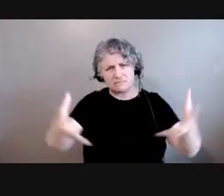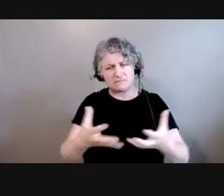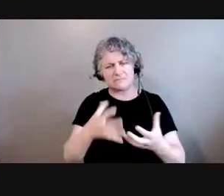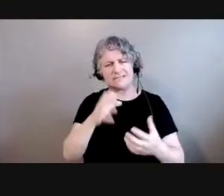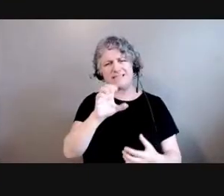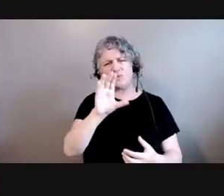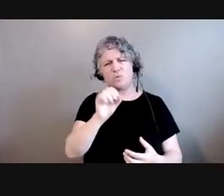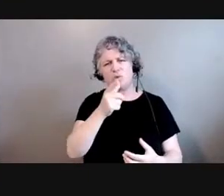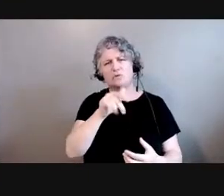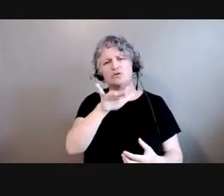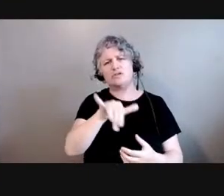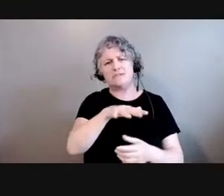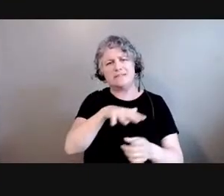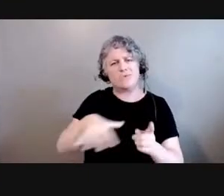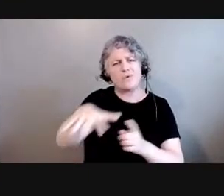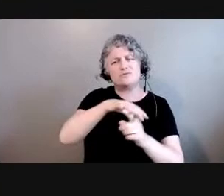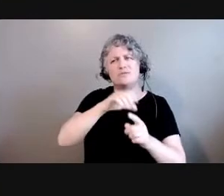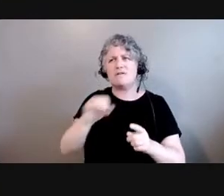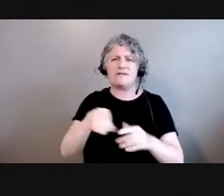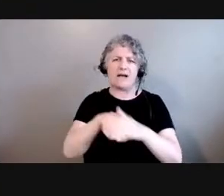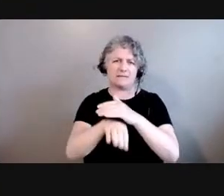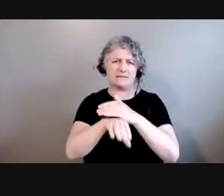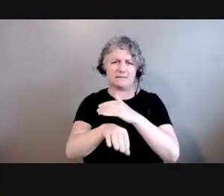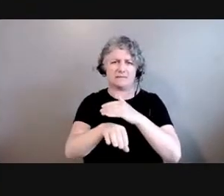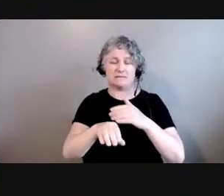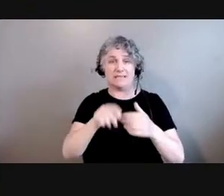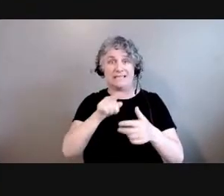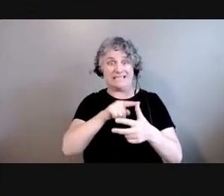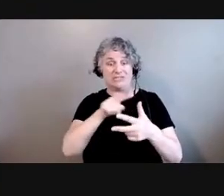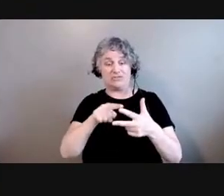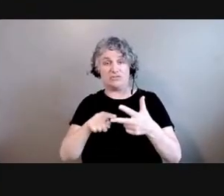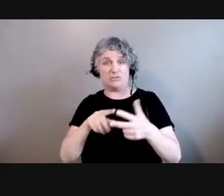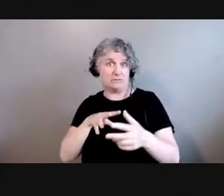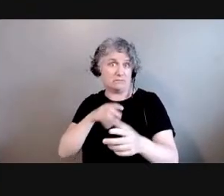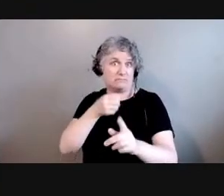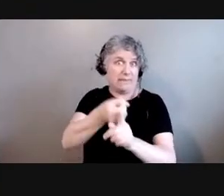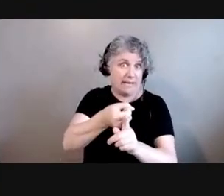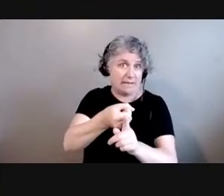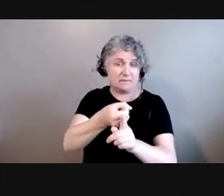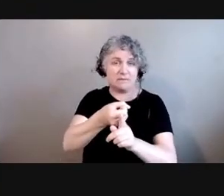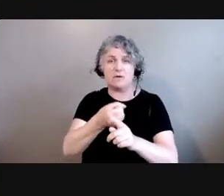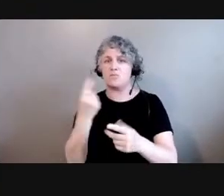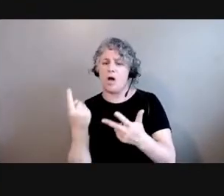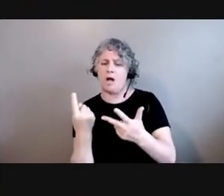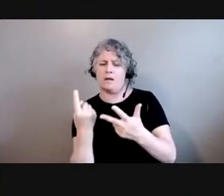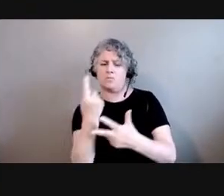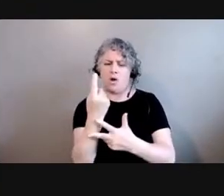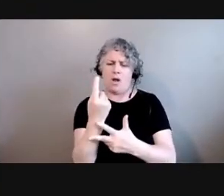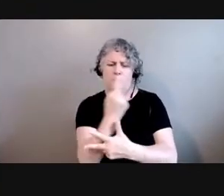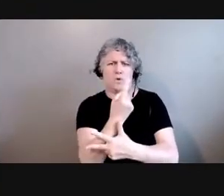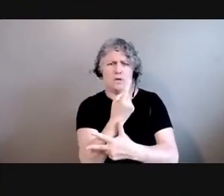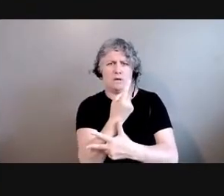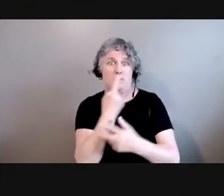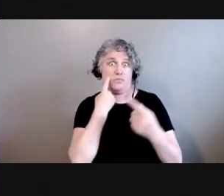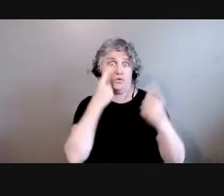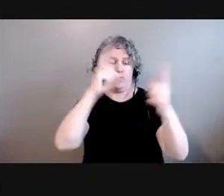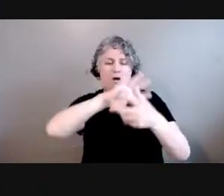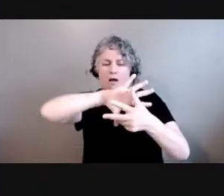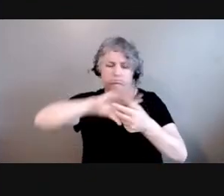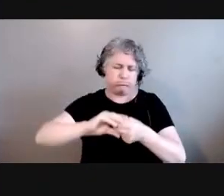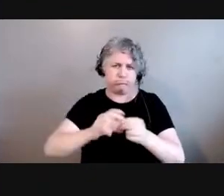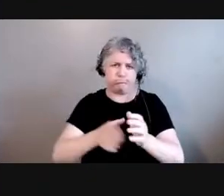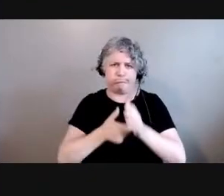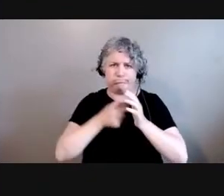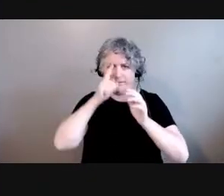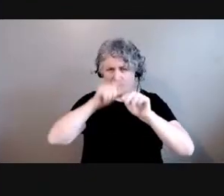a role to play within this ecology, and an over-reliance on one thing alone won't work because, as with ecology